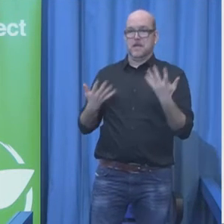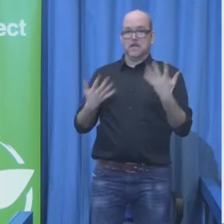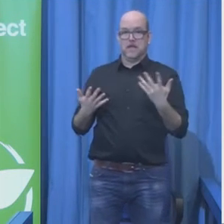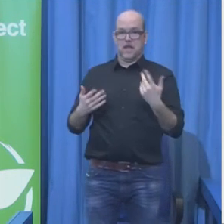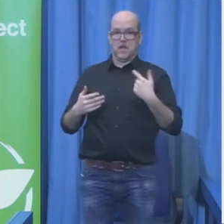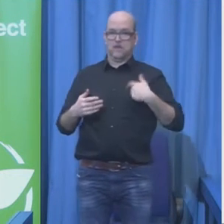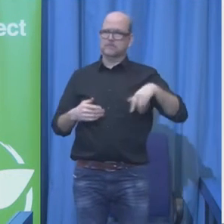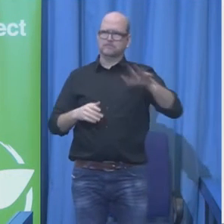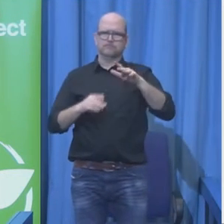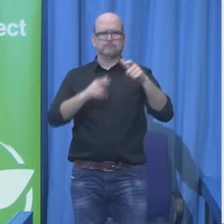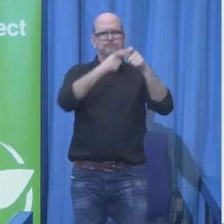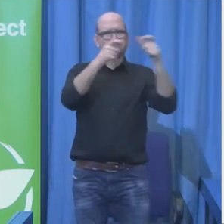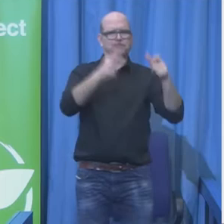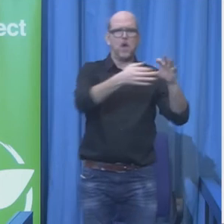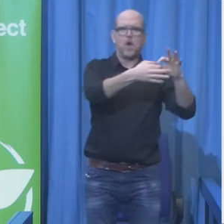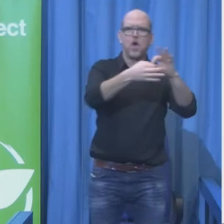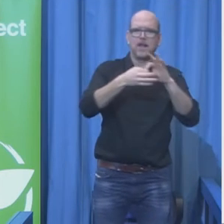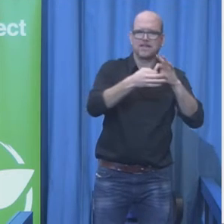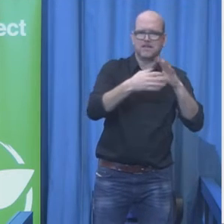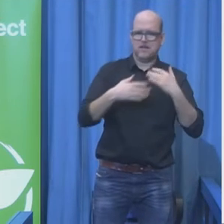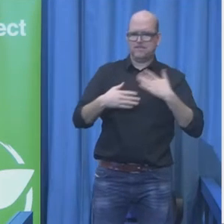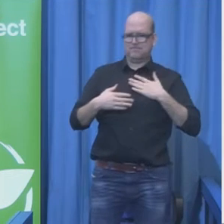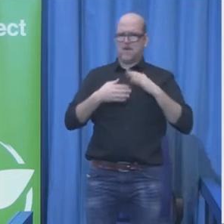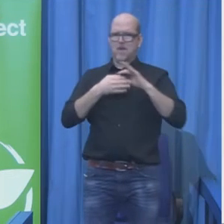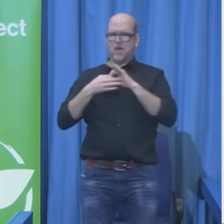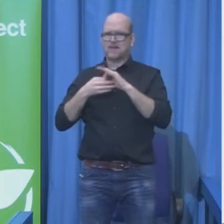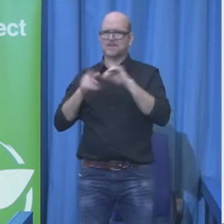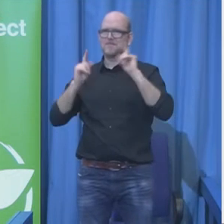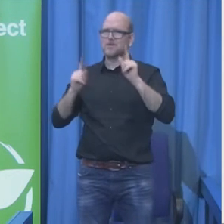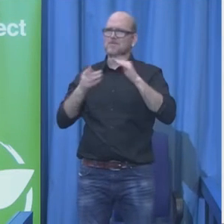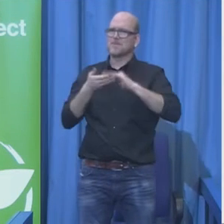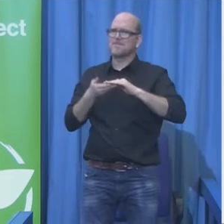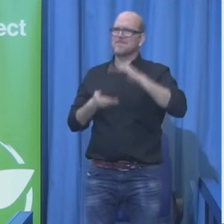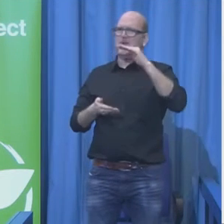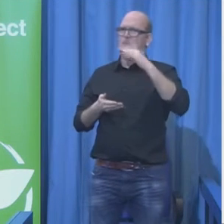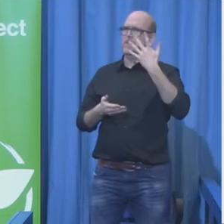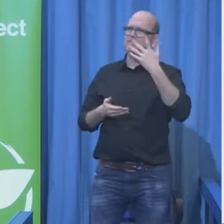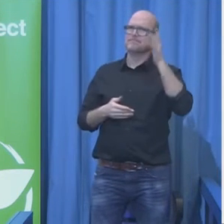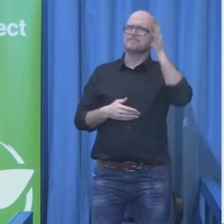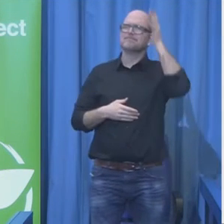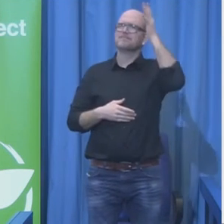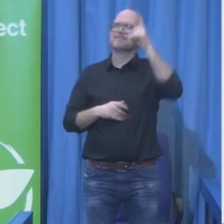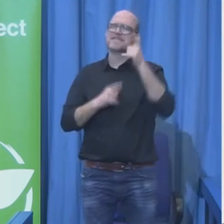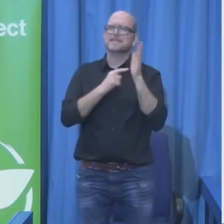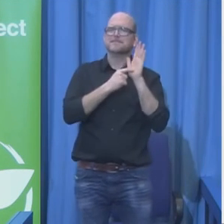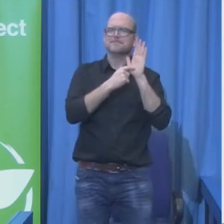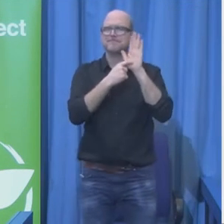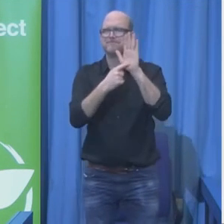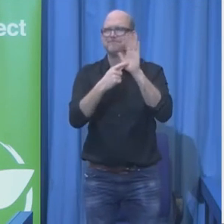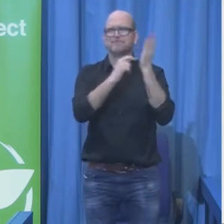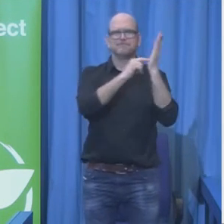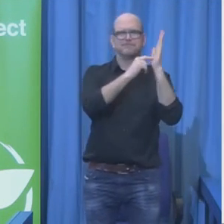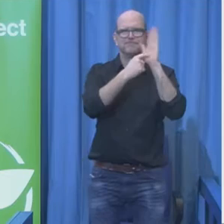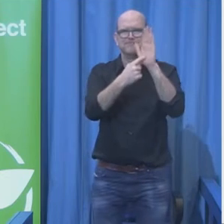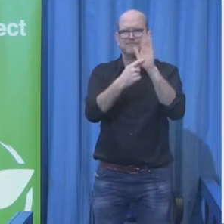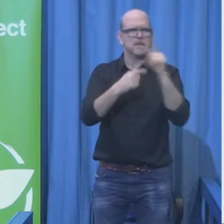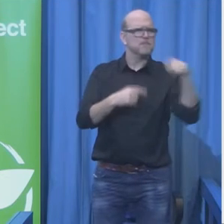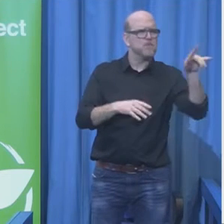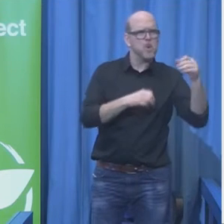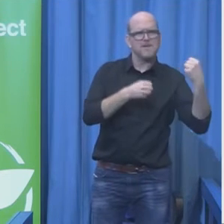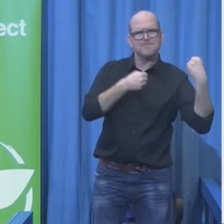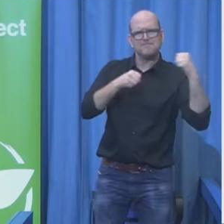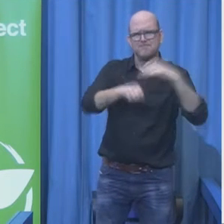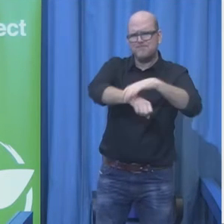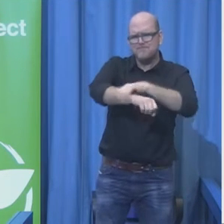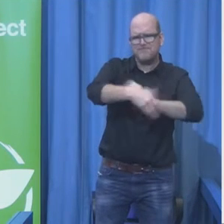say very mature. They need to maybe mature more and lobby more and become more active. And I think that will be a great help. I